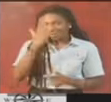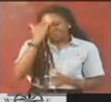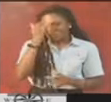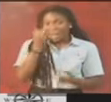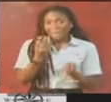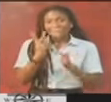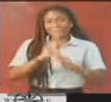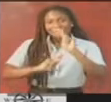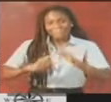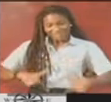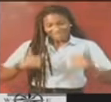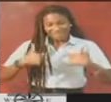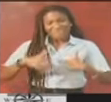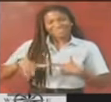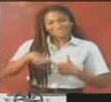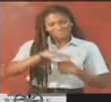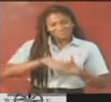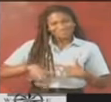well.